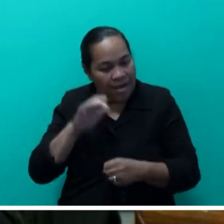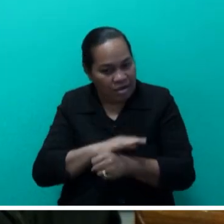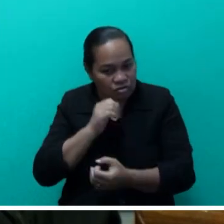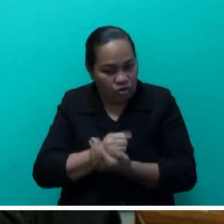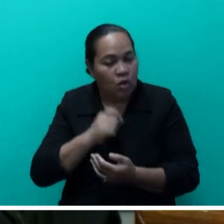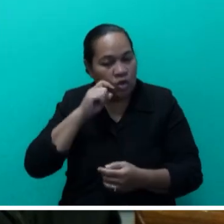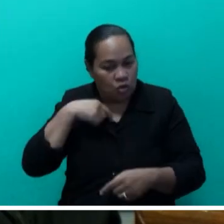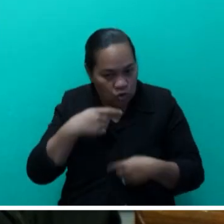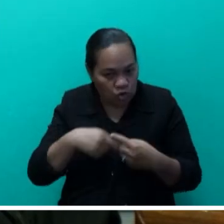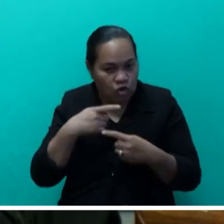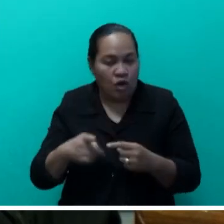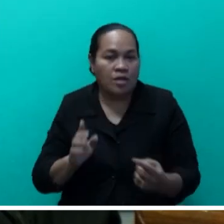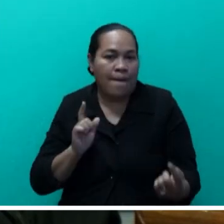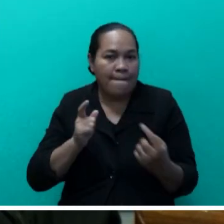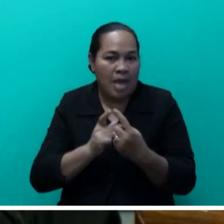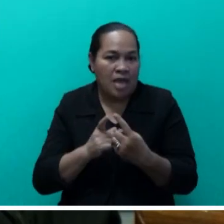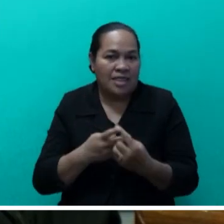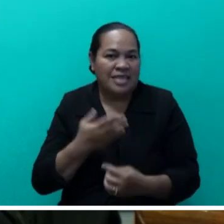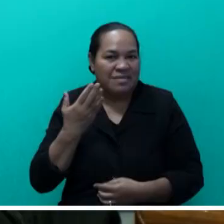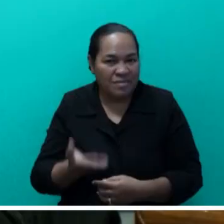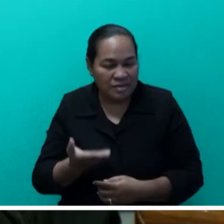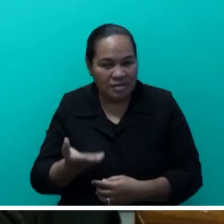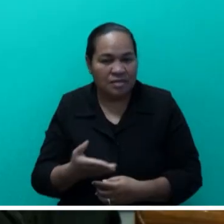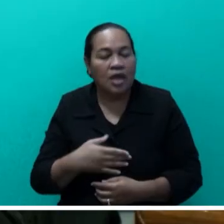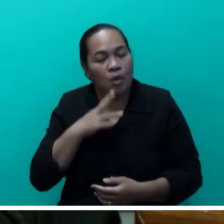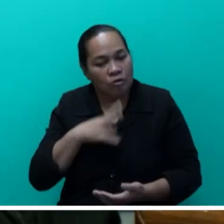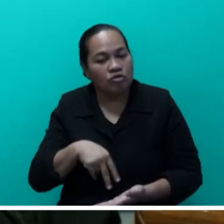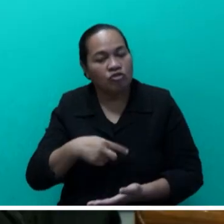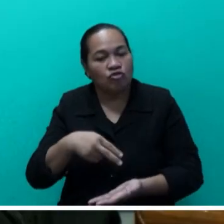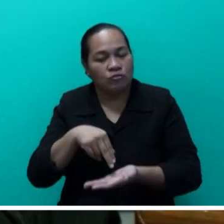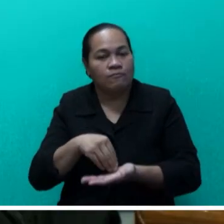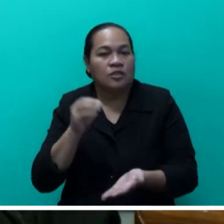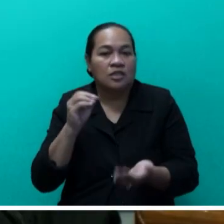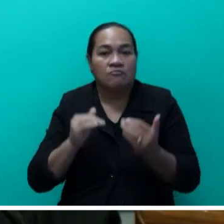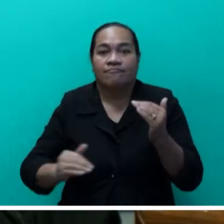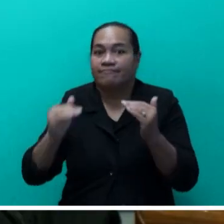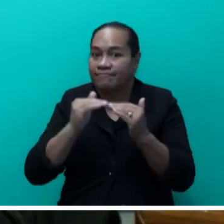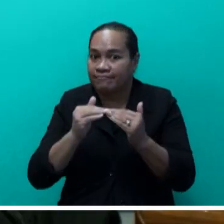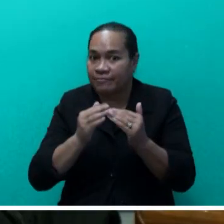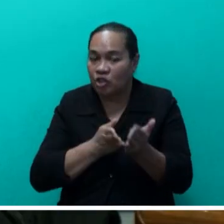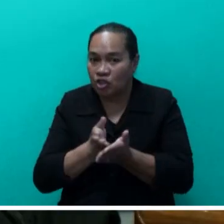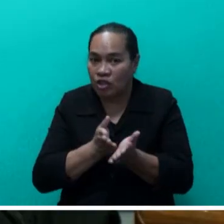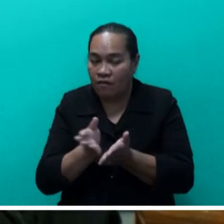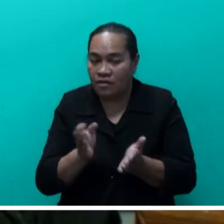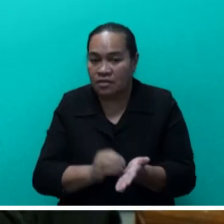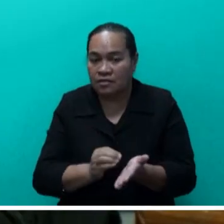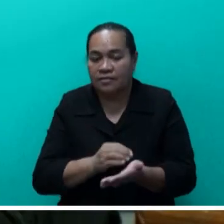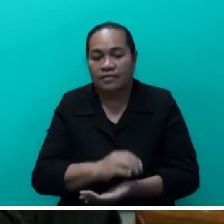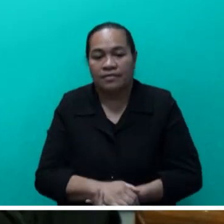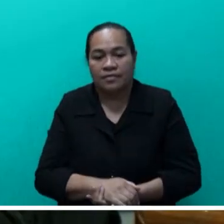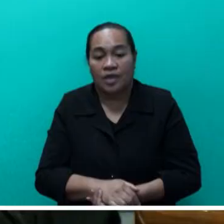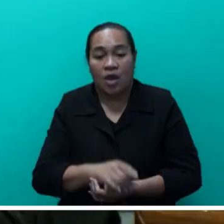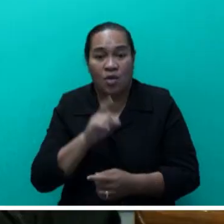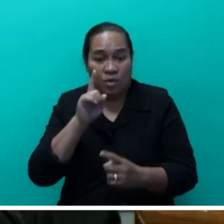continue to meet the demands of the public and uphold the highest standards of service. One of the most pivotal undertakings of the Ministry has